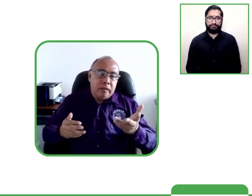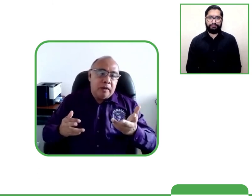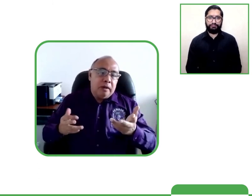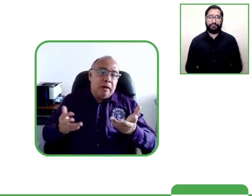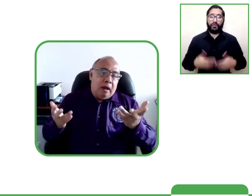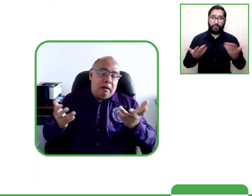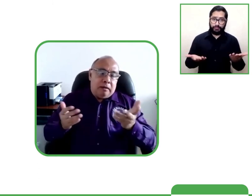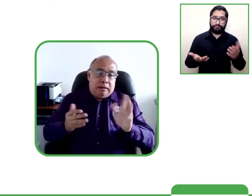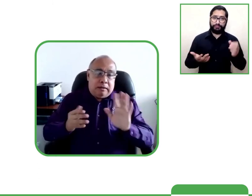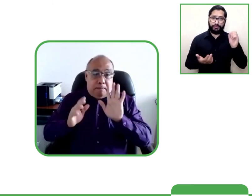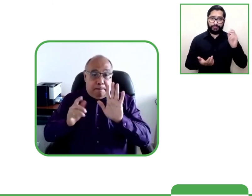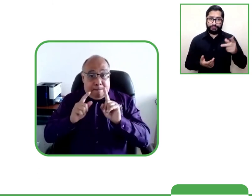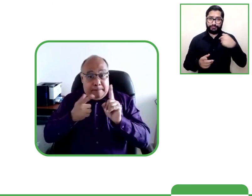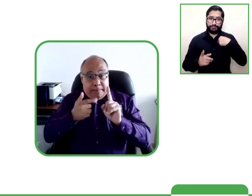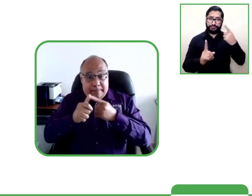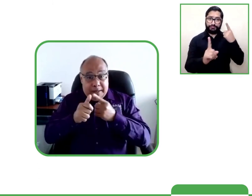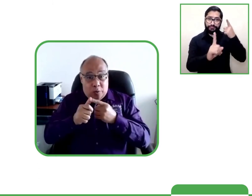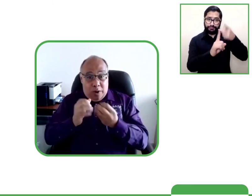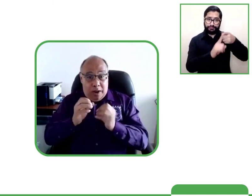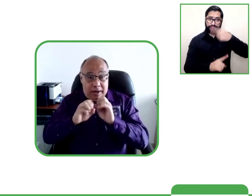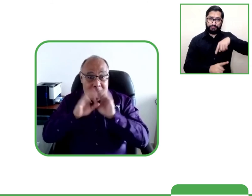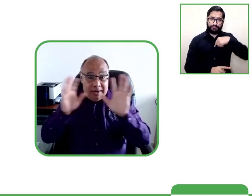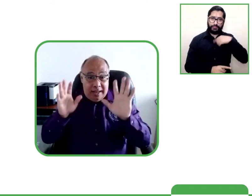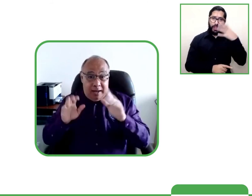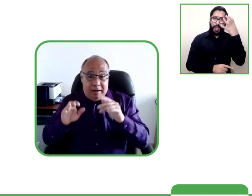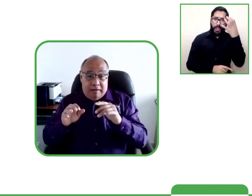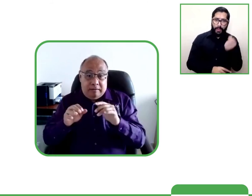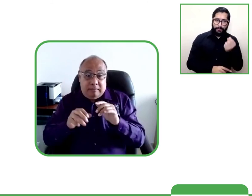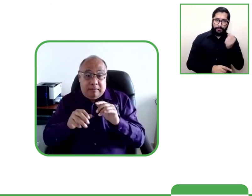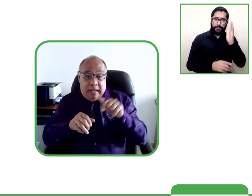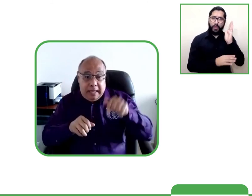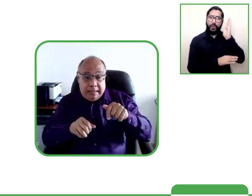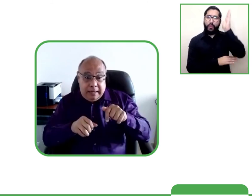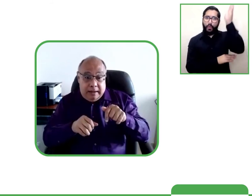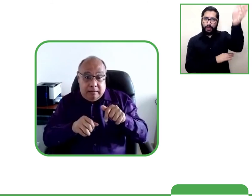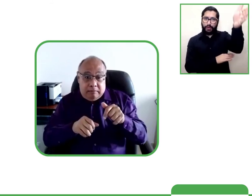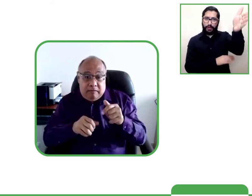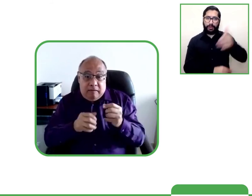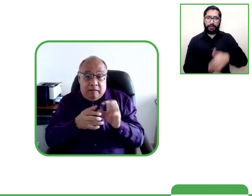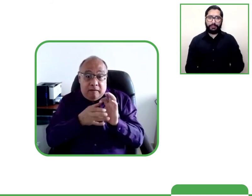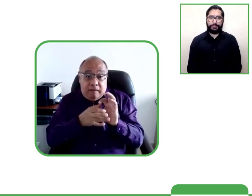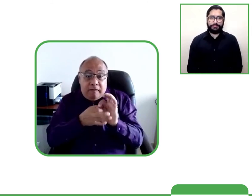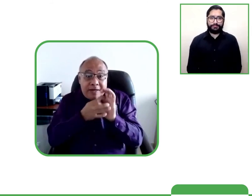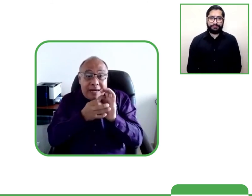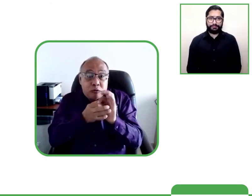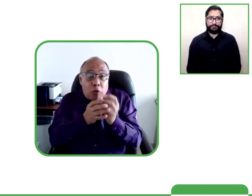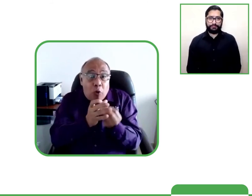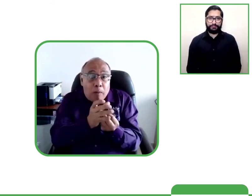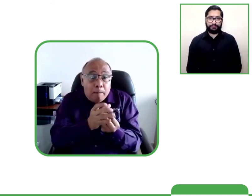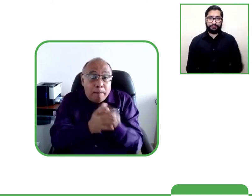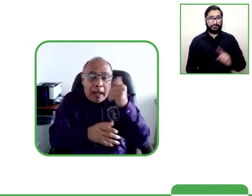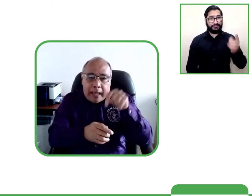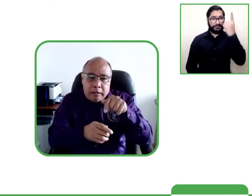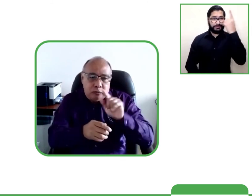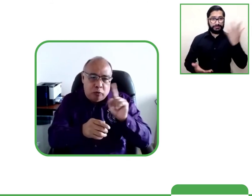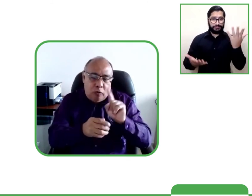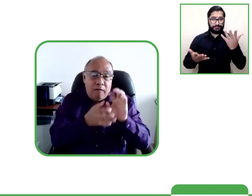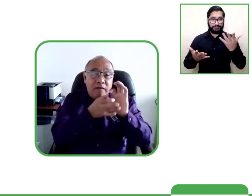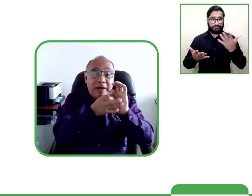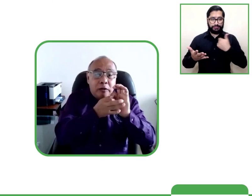Well, the projections that we have for the future is that, first of all, I want